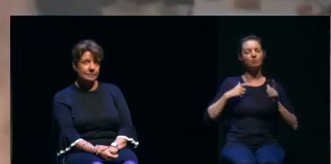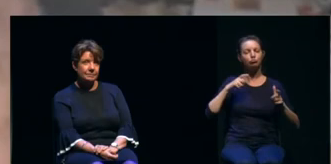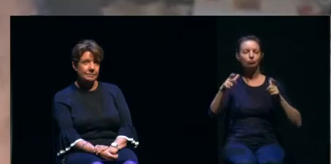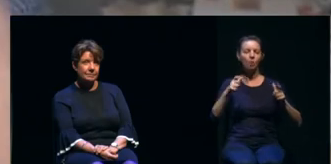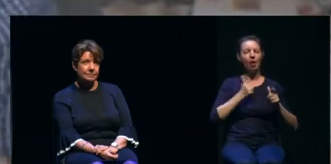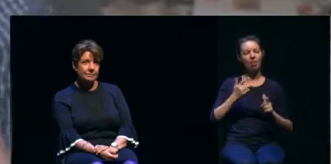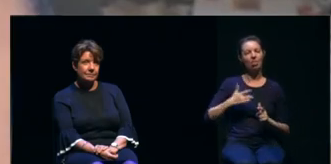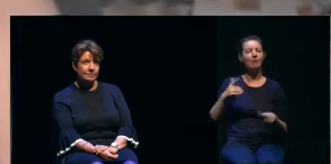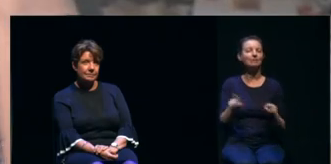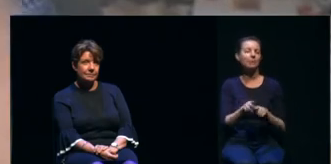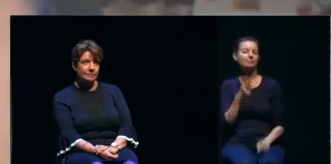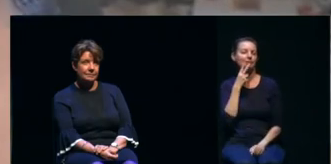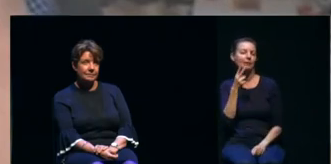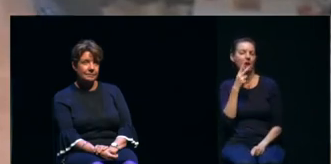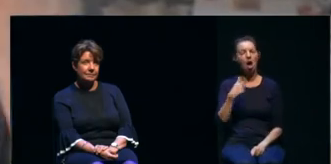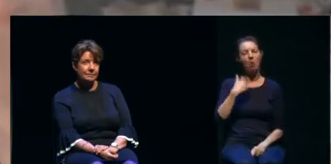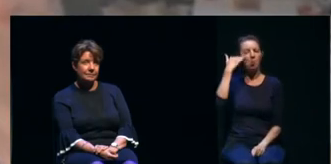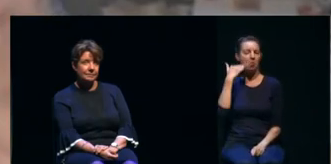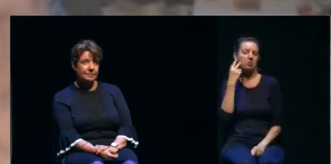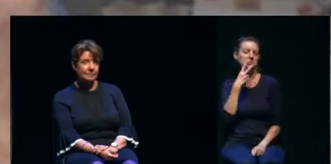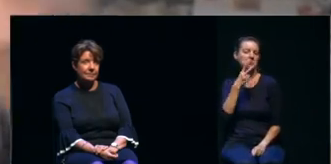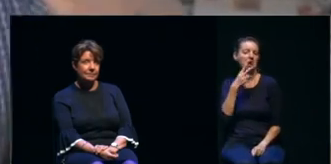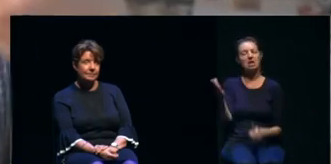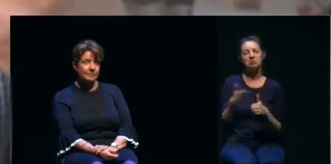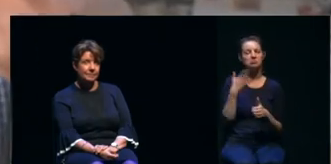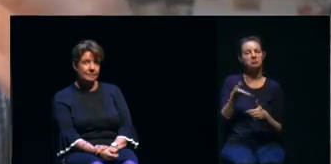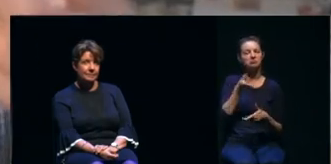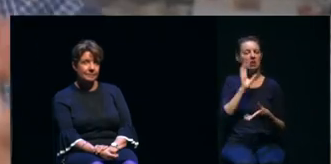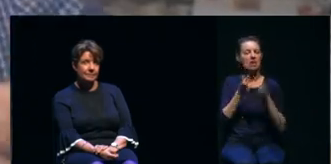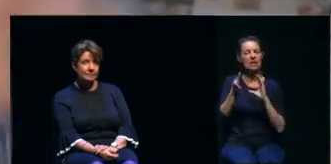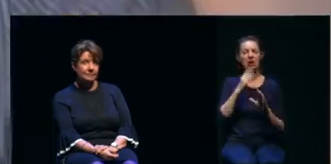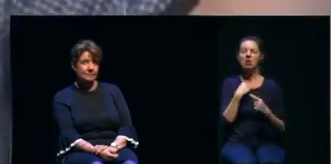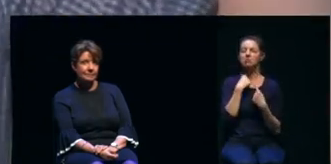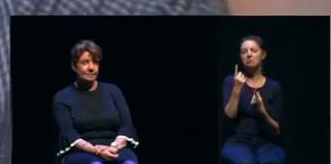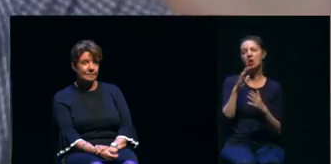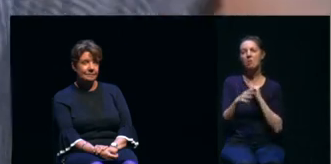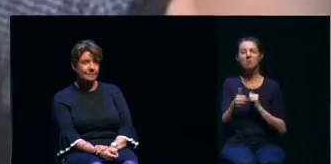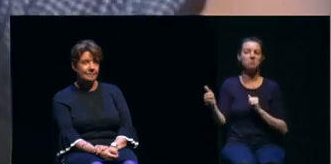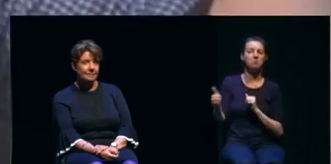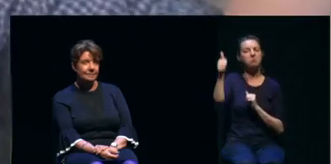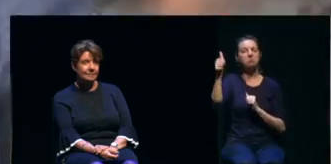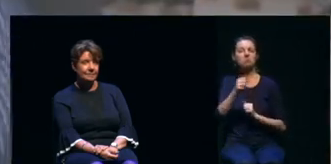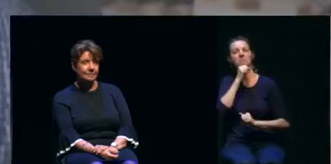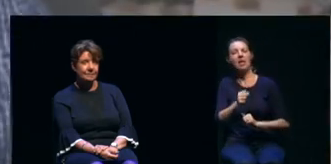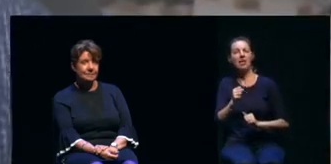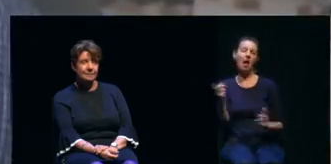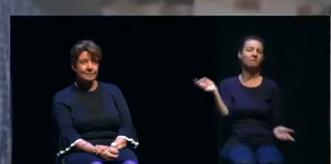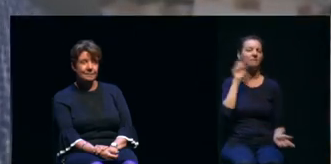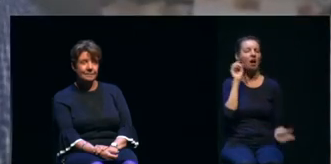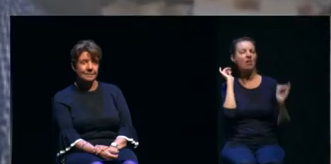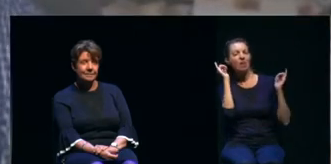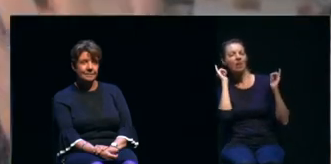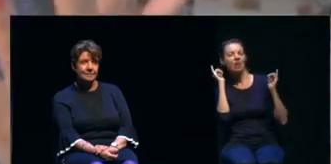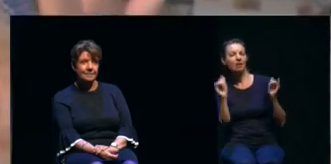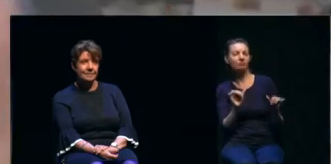the same with the cigarette. Like, it's just like, I'm a woman smoking a cigarette and drinking some alcohol. I don't care about the patriarchy and I'm having fun. Hurrah! It's a